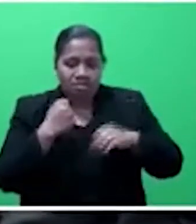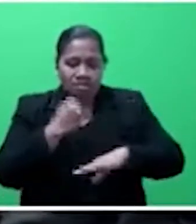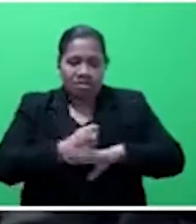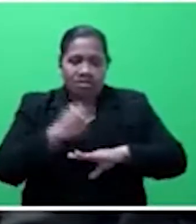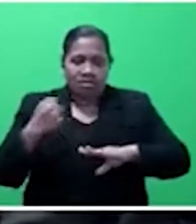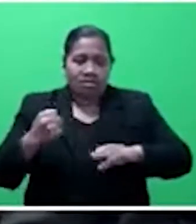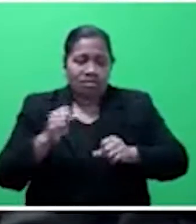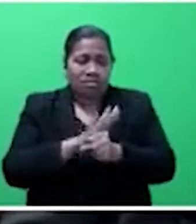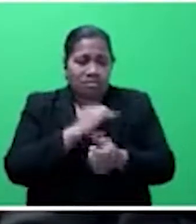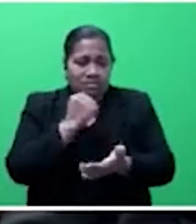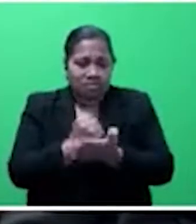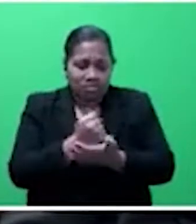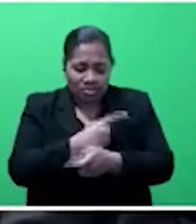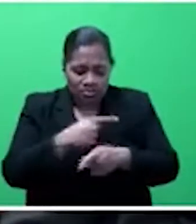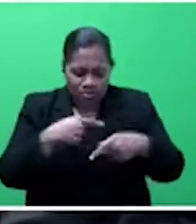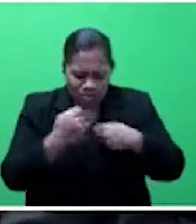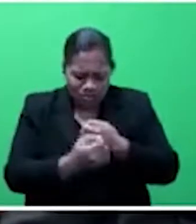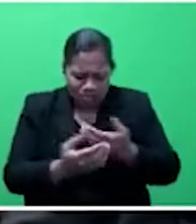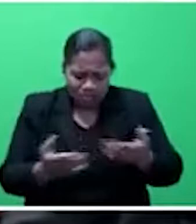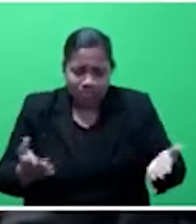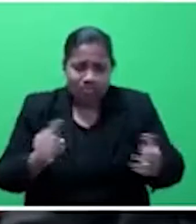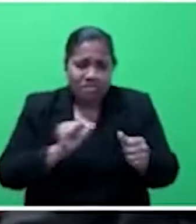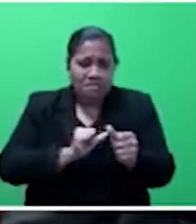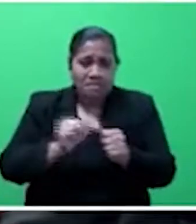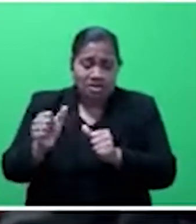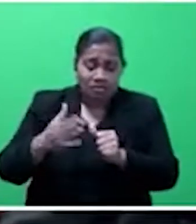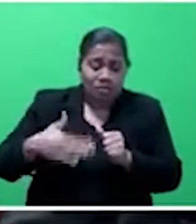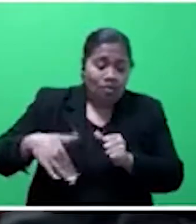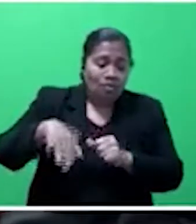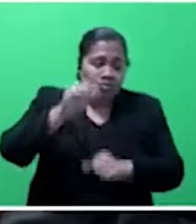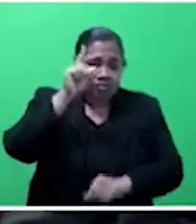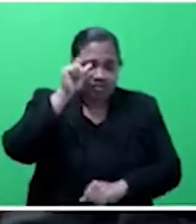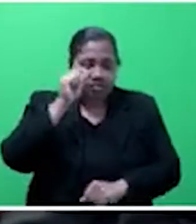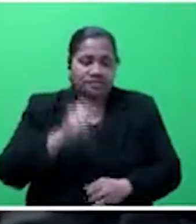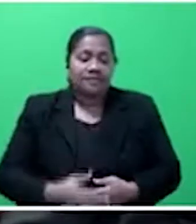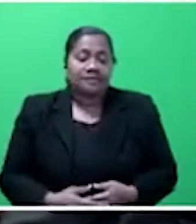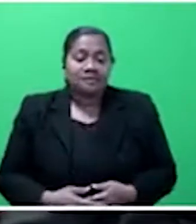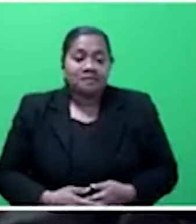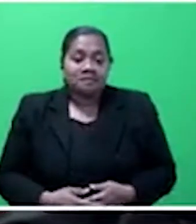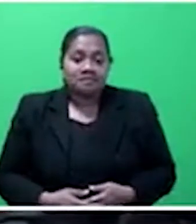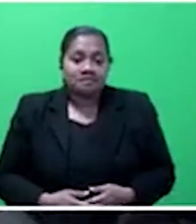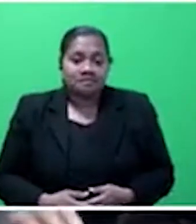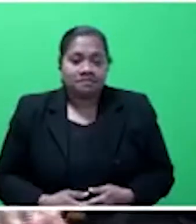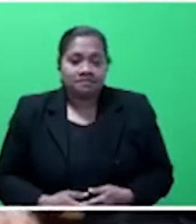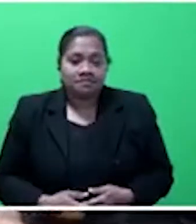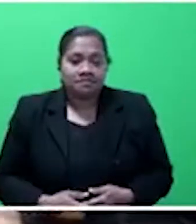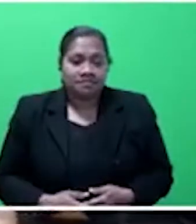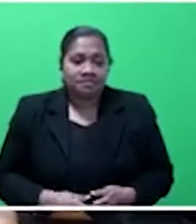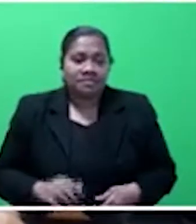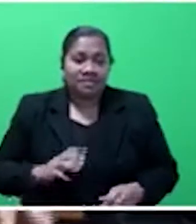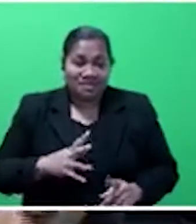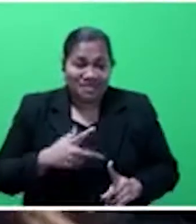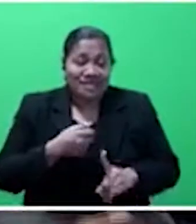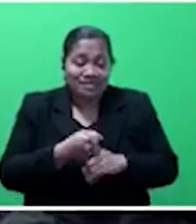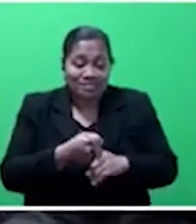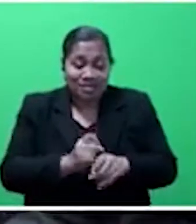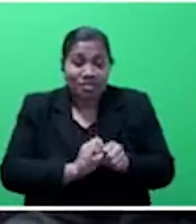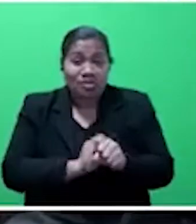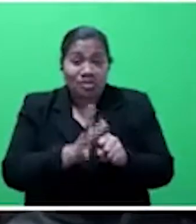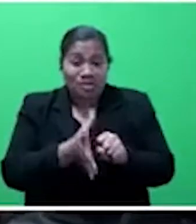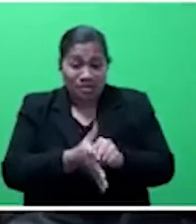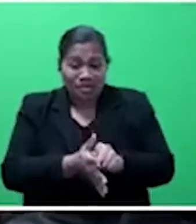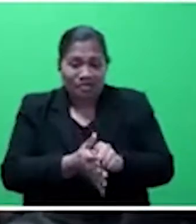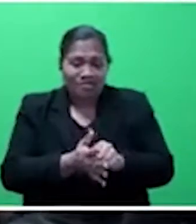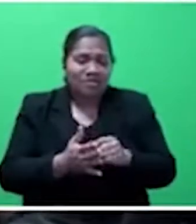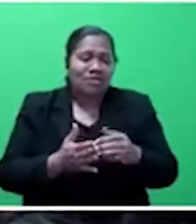best to all Fijians, despite the impact of COVID-19 that was felt heavily in